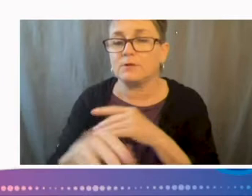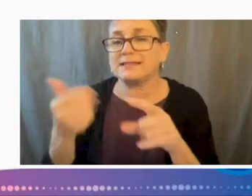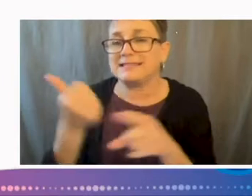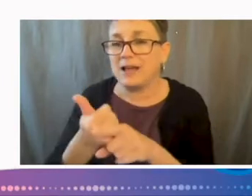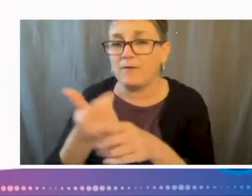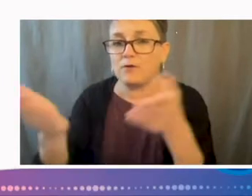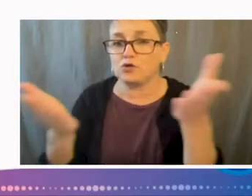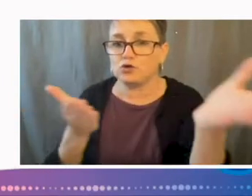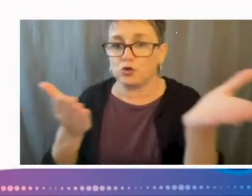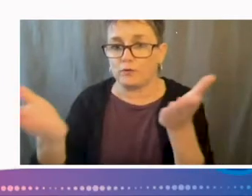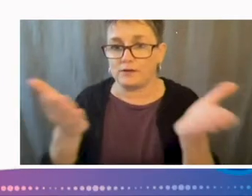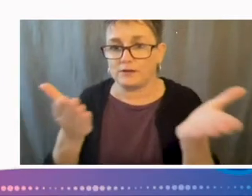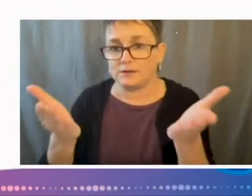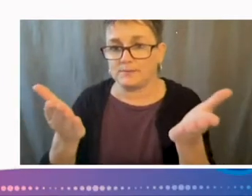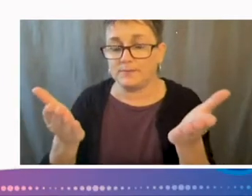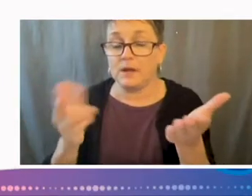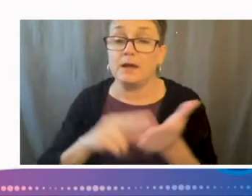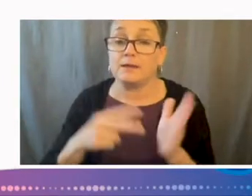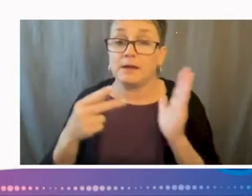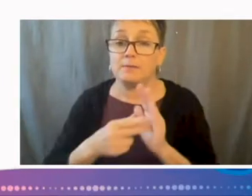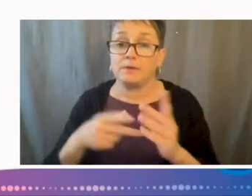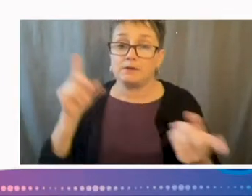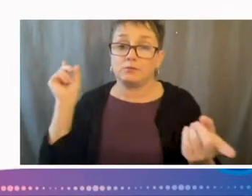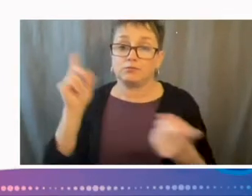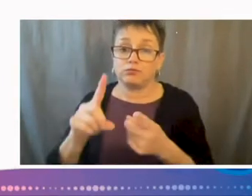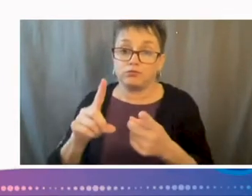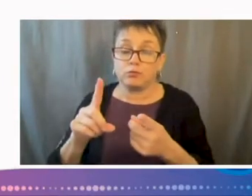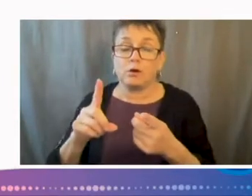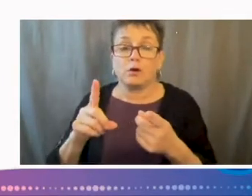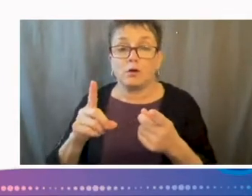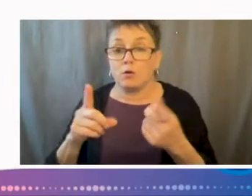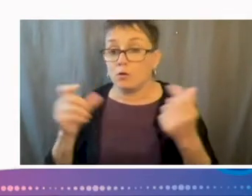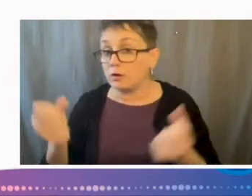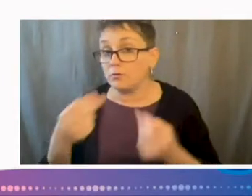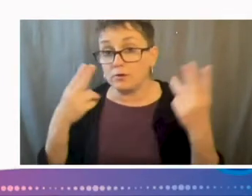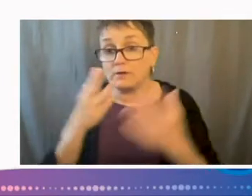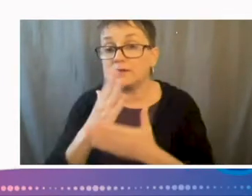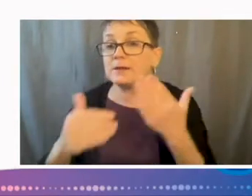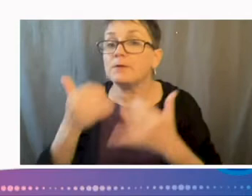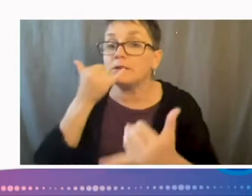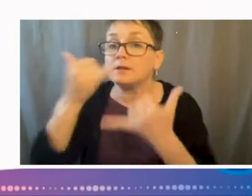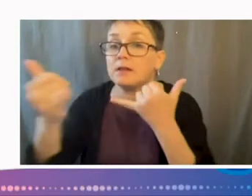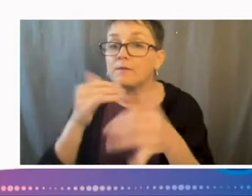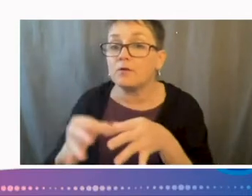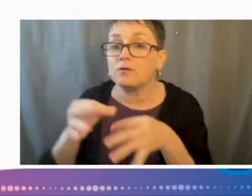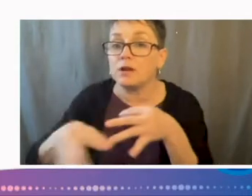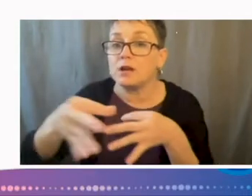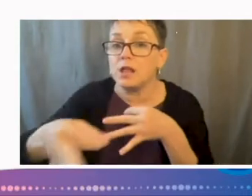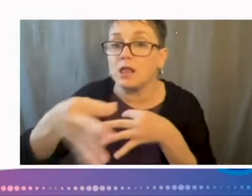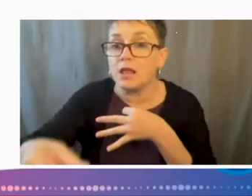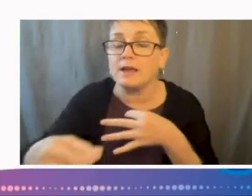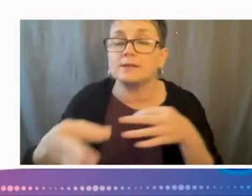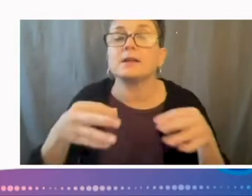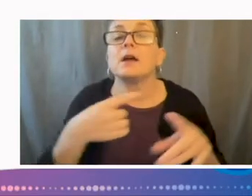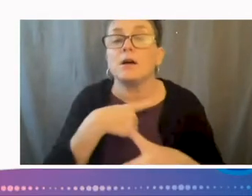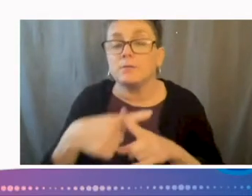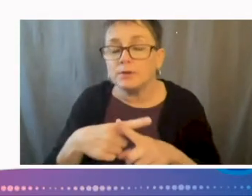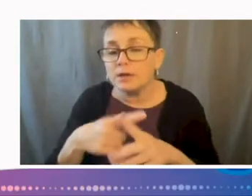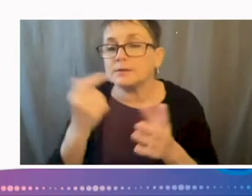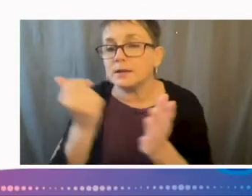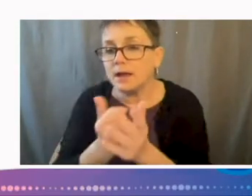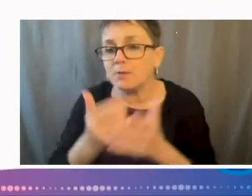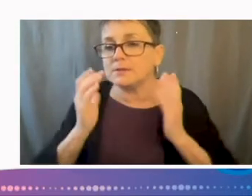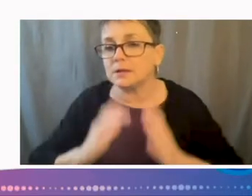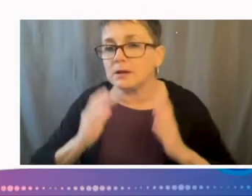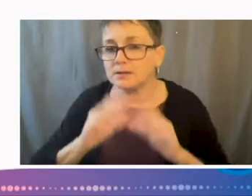that this will alleviate and reduce some of the telephone delays, plus it saves the customer time. Althea will speak more about how we do